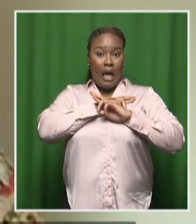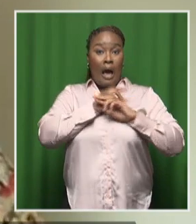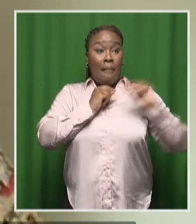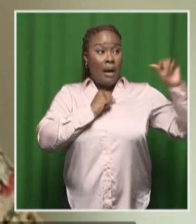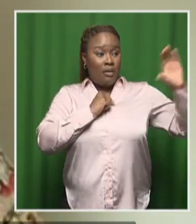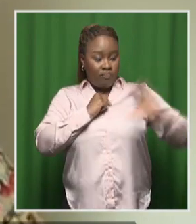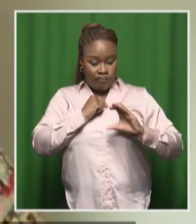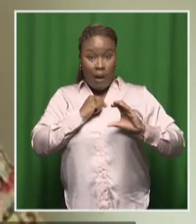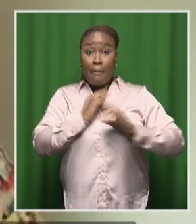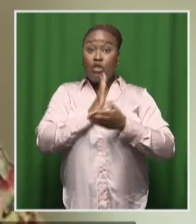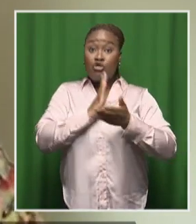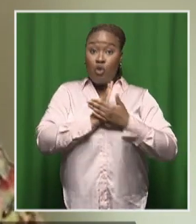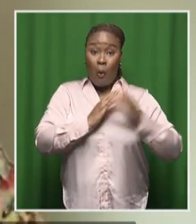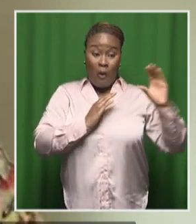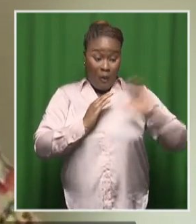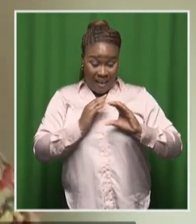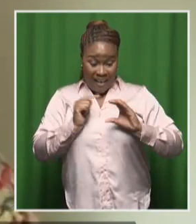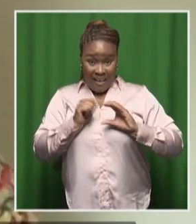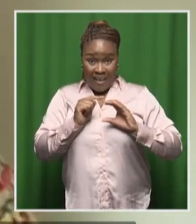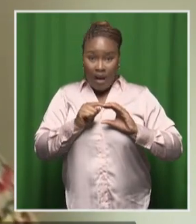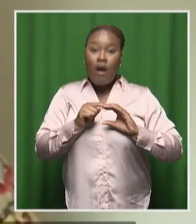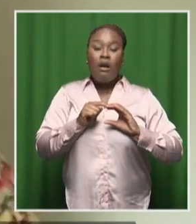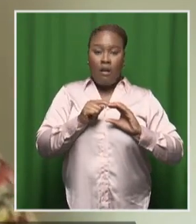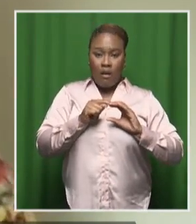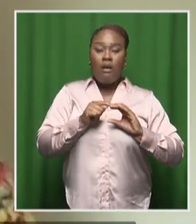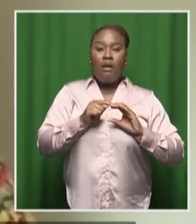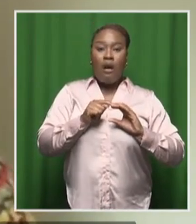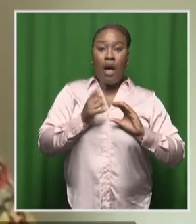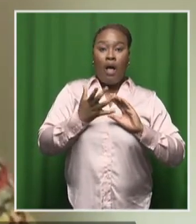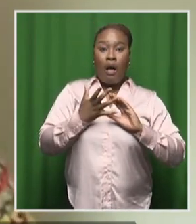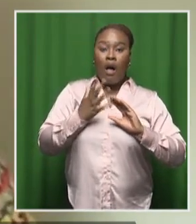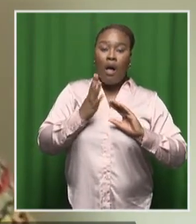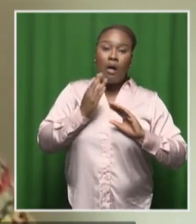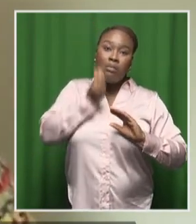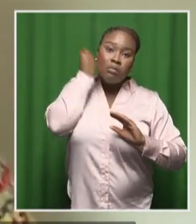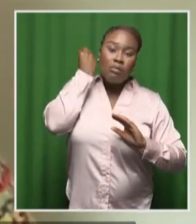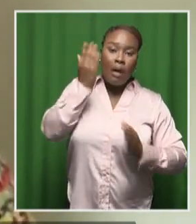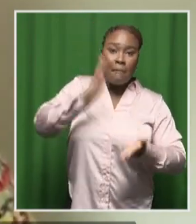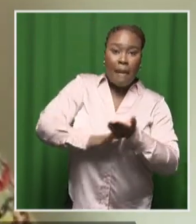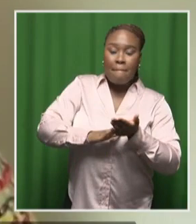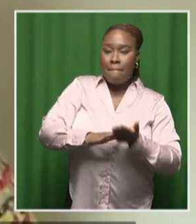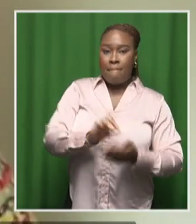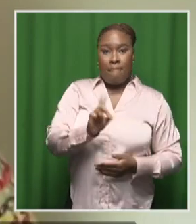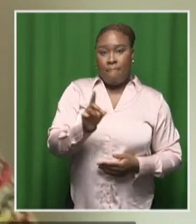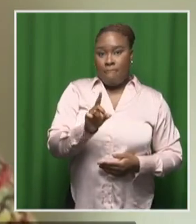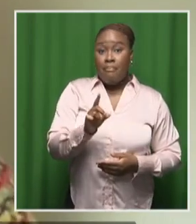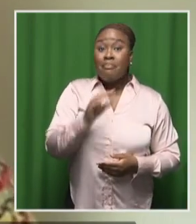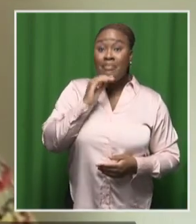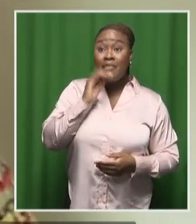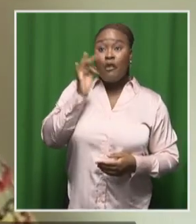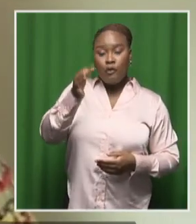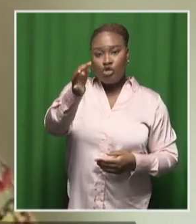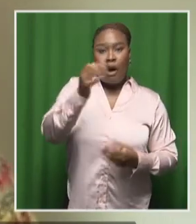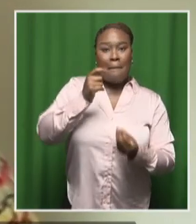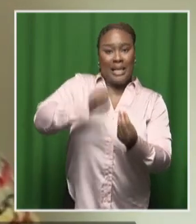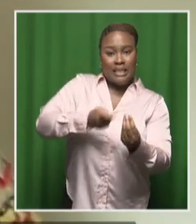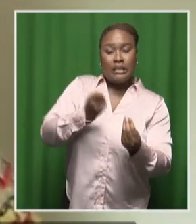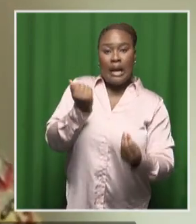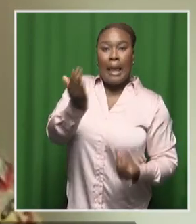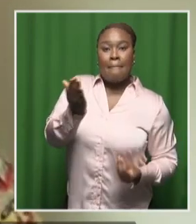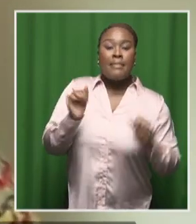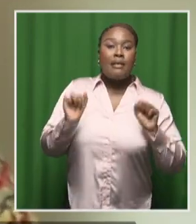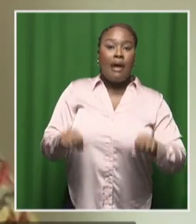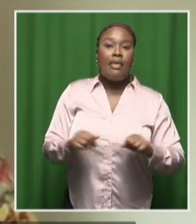know that they can claim on pensions for future maintenance. They can do that. You